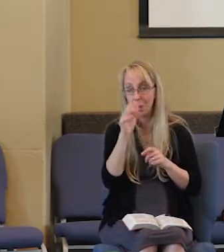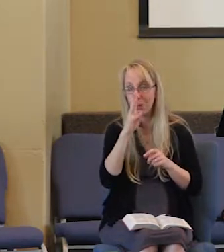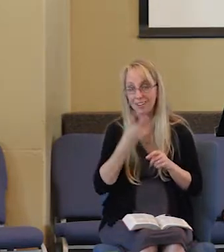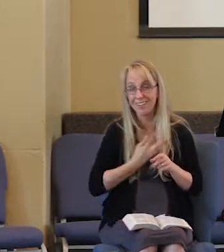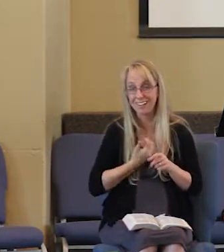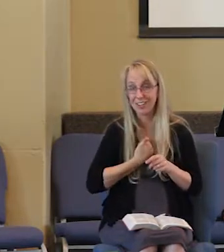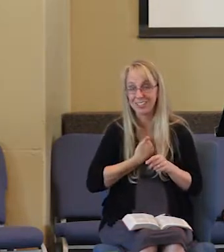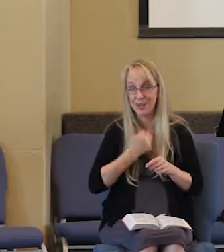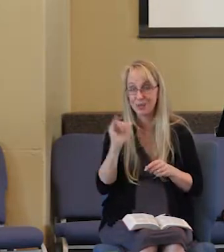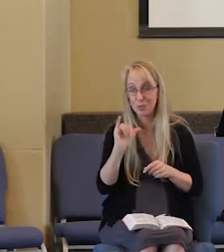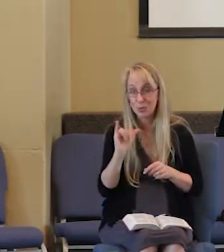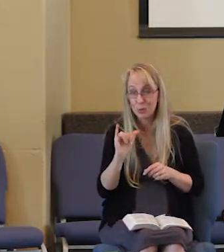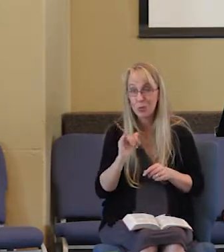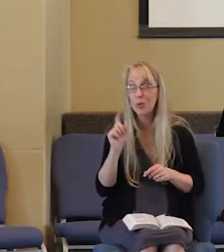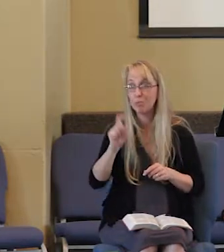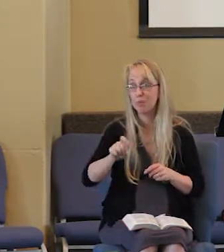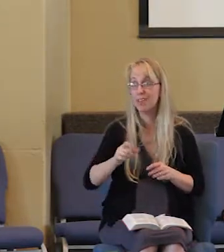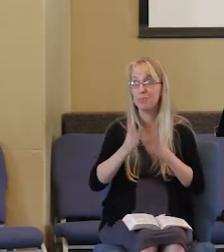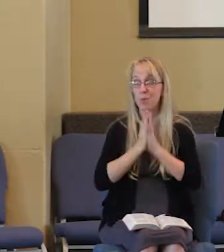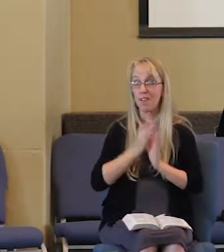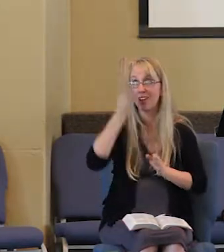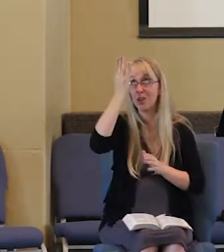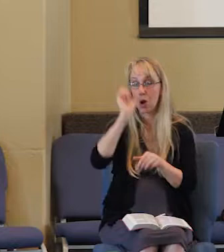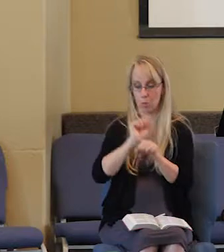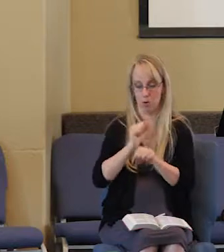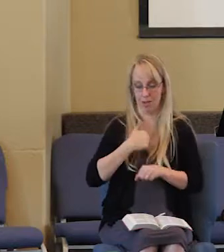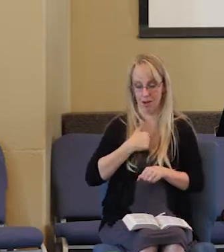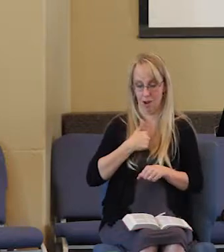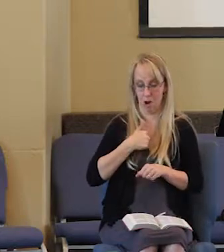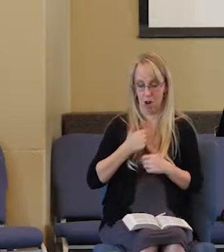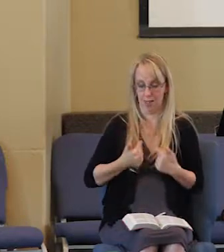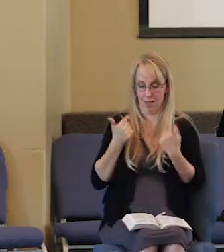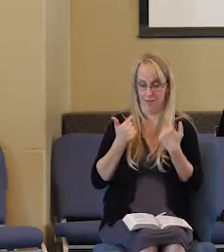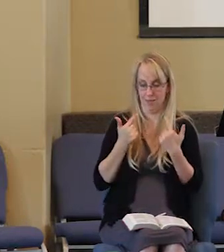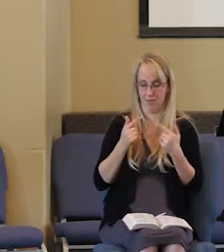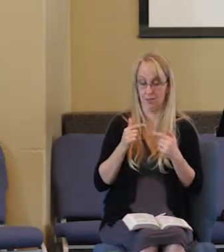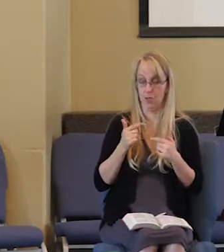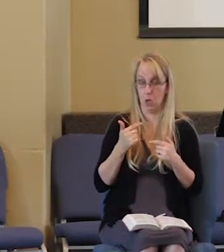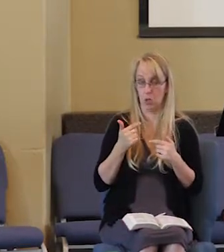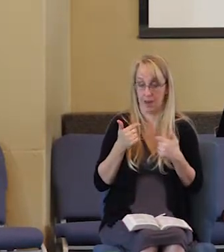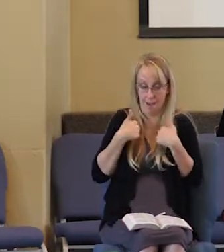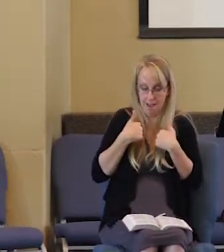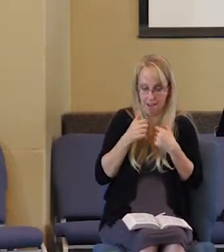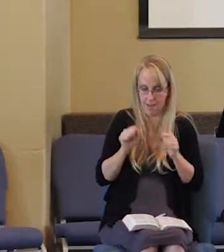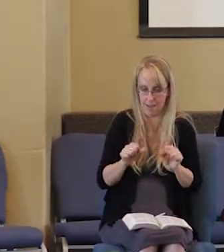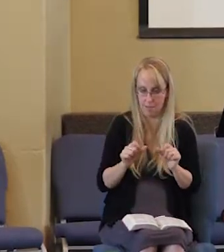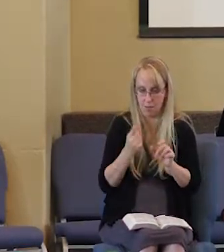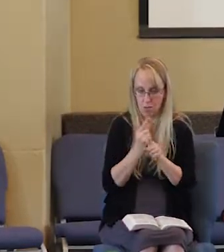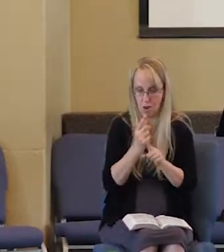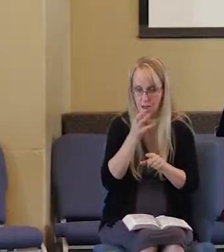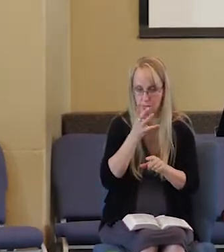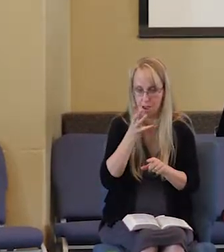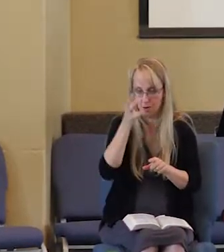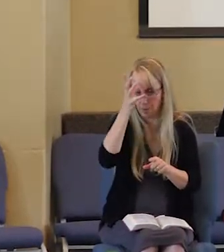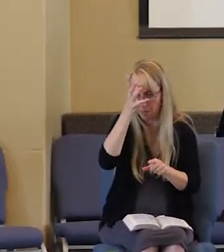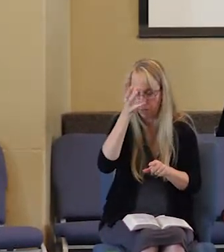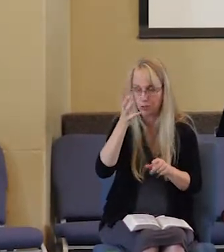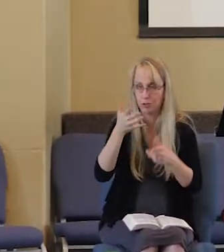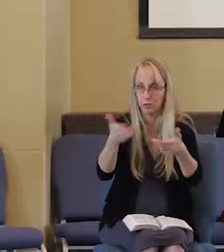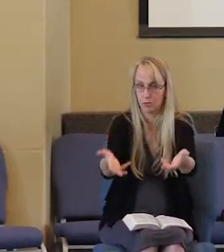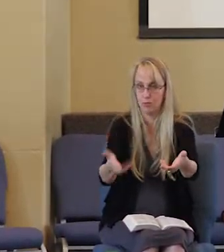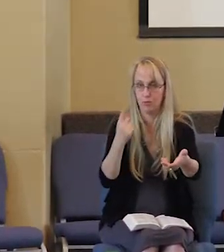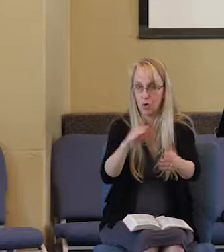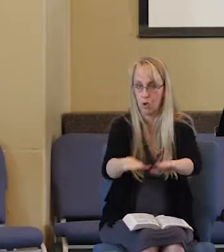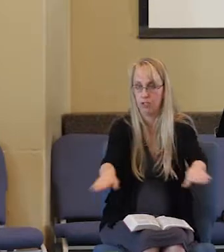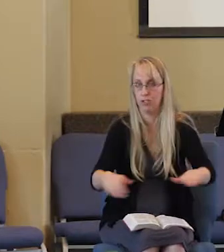ourselves. Pray for God to do His work in our lives so that we'll be the parents for our kids. We'll be the fathers. We'll